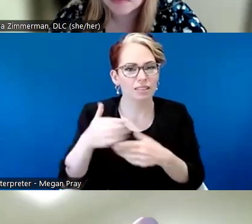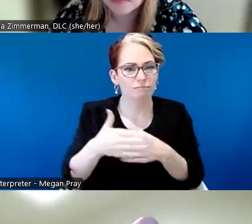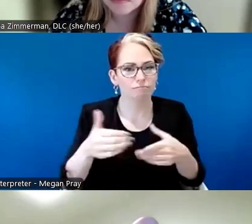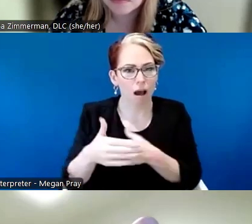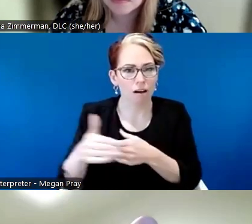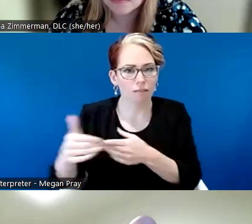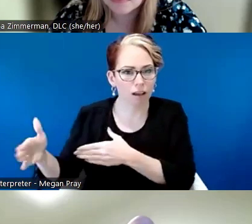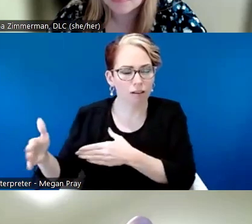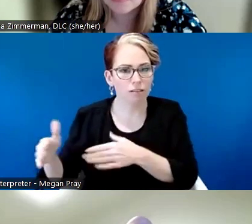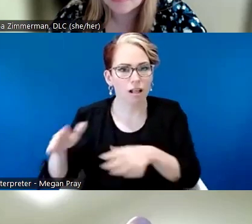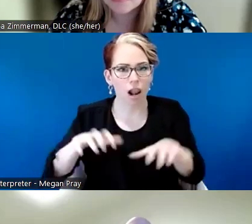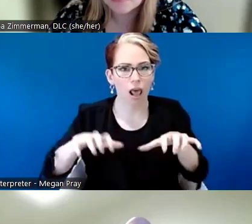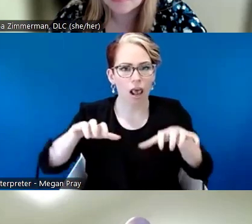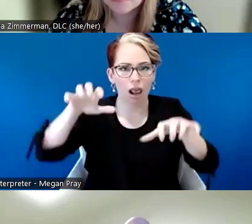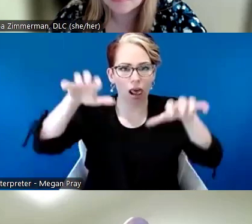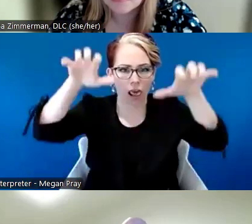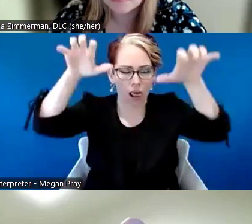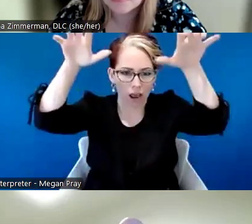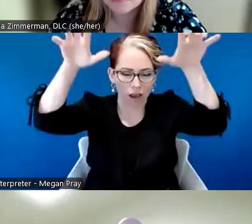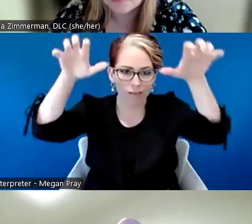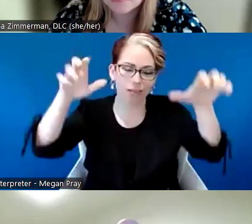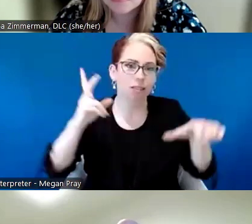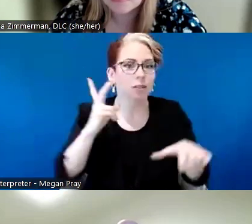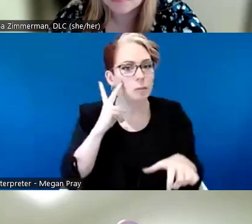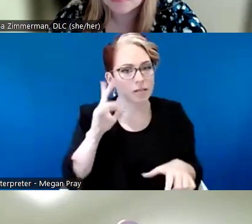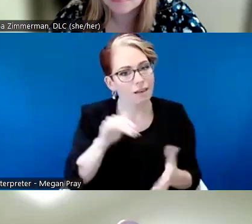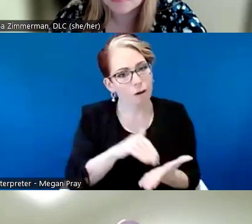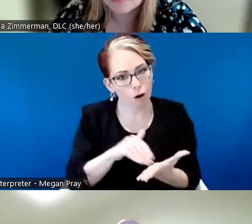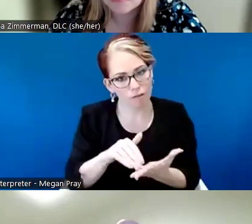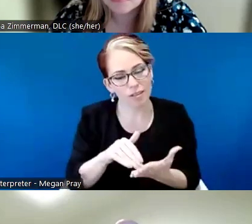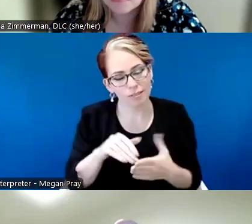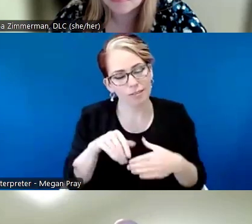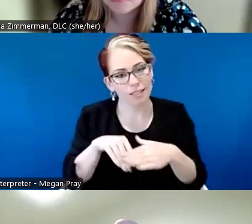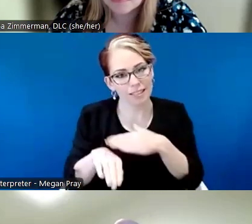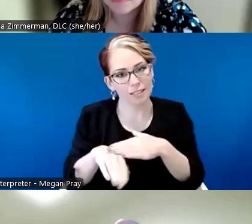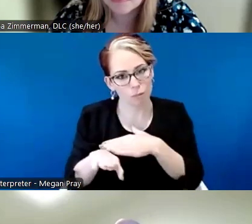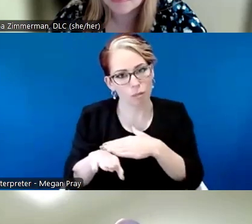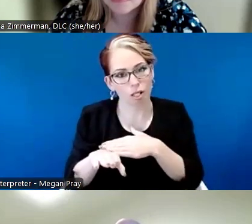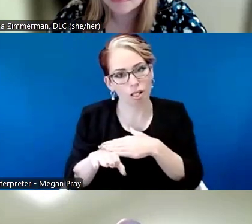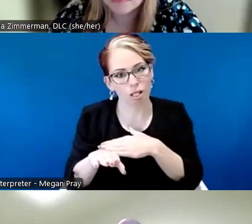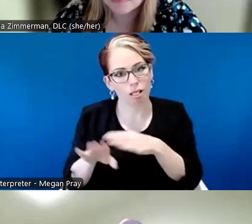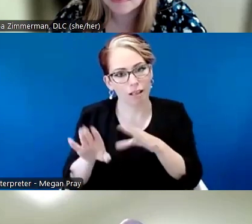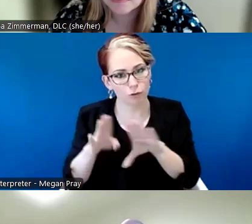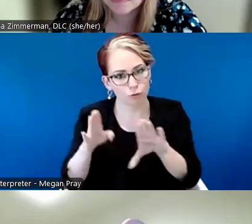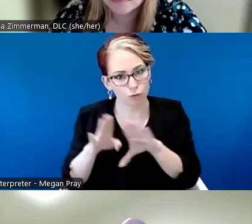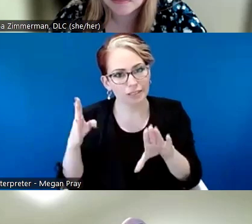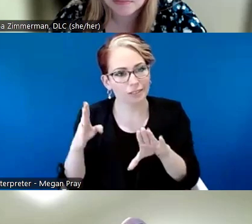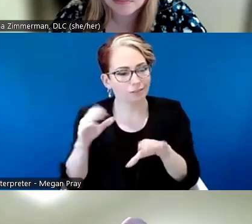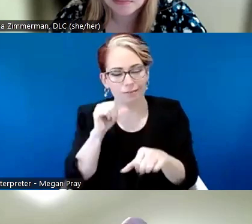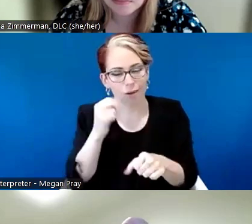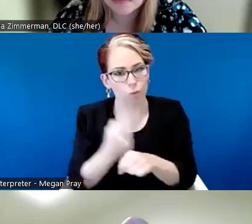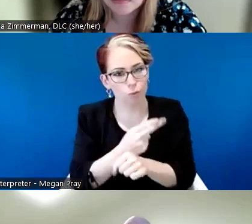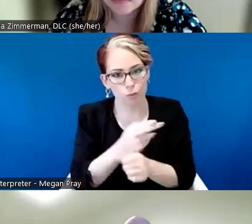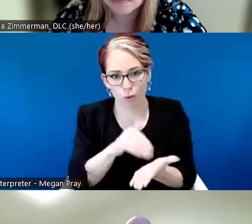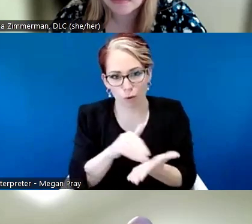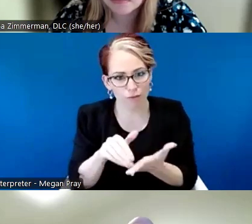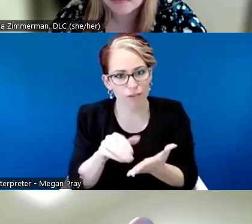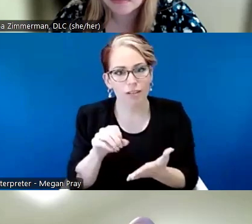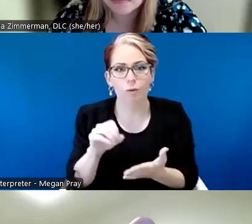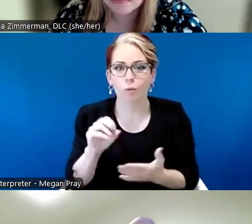that we see fairly often with accessible entrances that may not get used very often, even ramps,